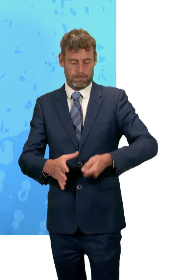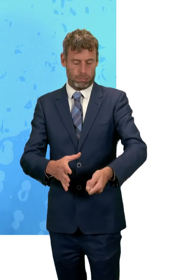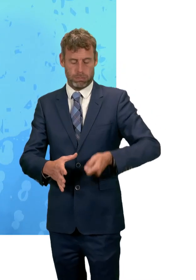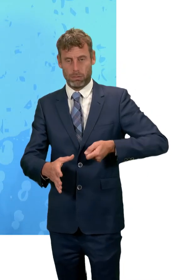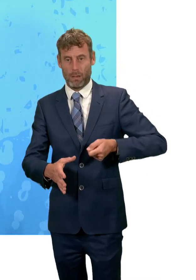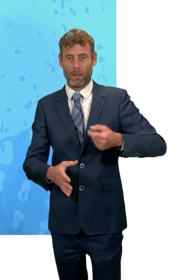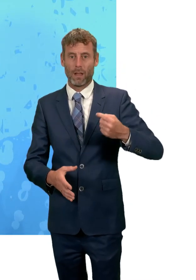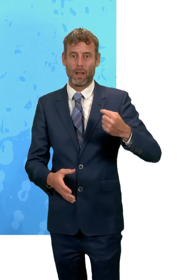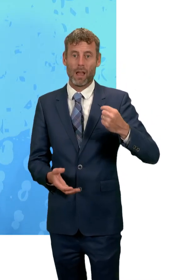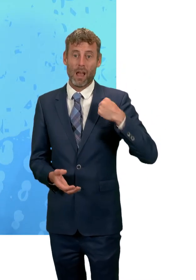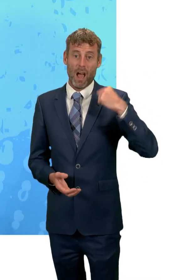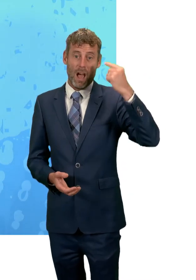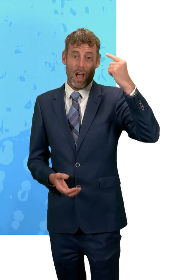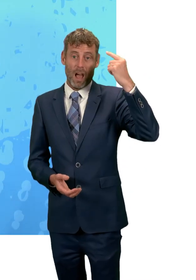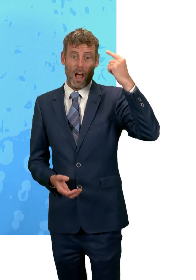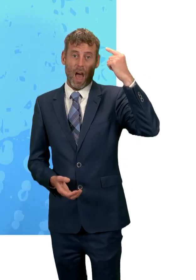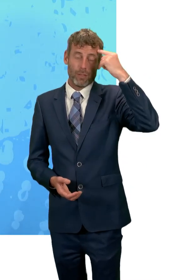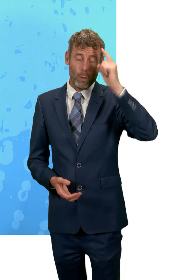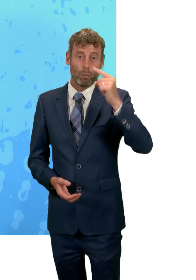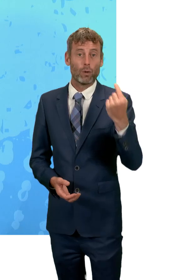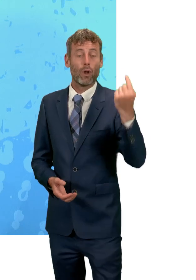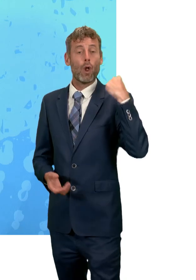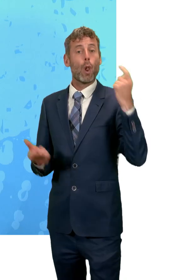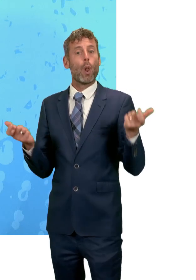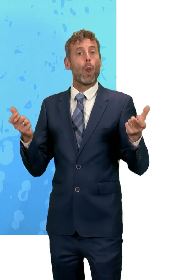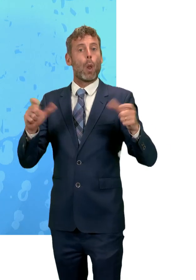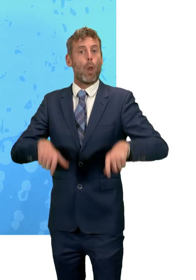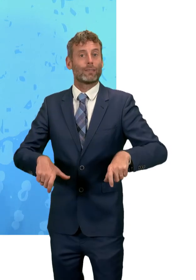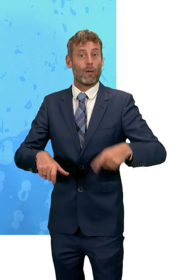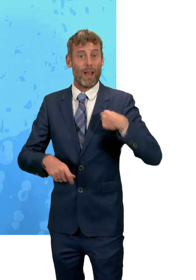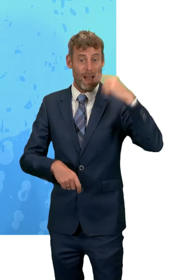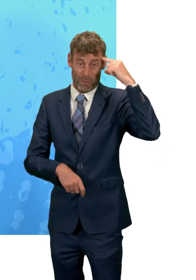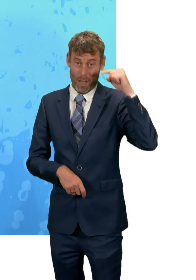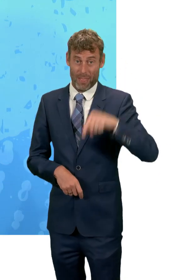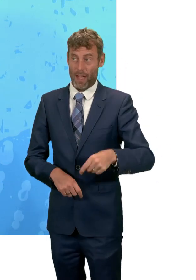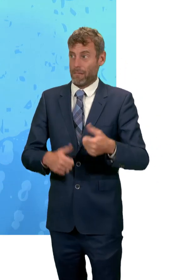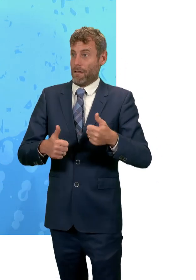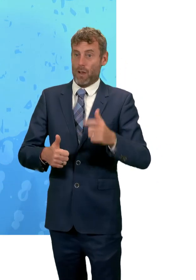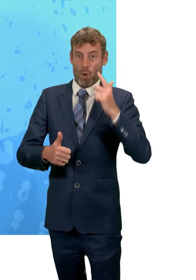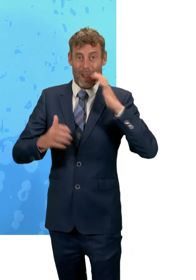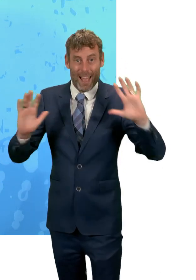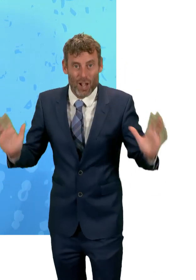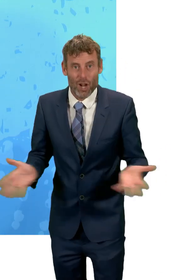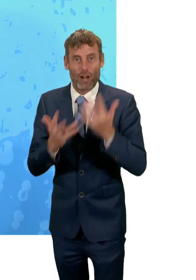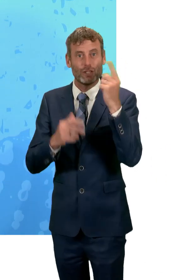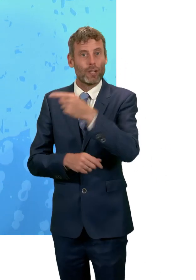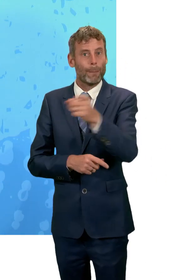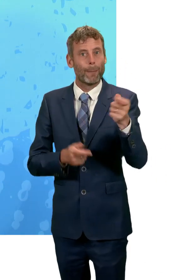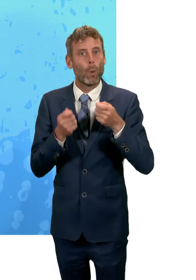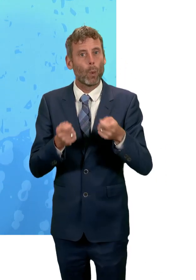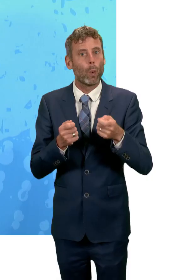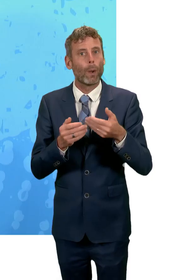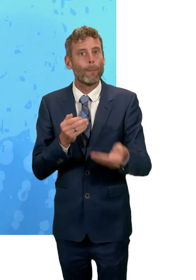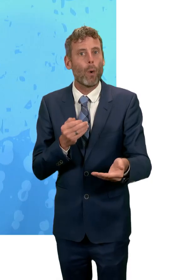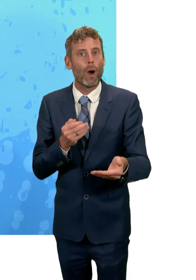further forward in terms of cooking was lockdowns. You know, I got really excited when I went into supermarkets and there was no flour, because everyone was